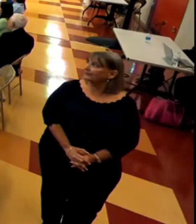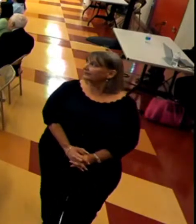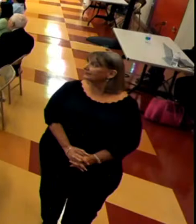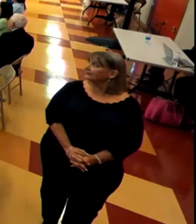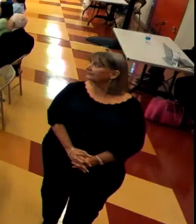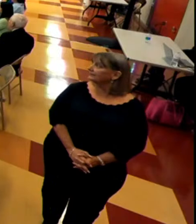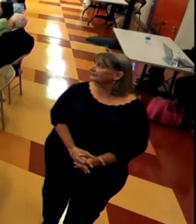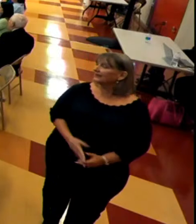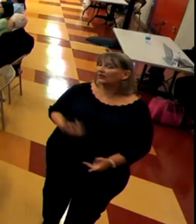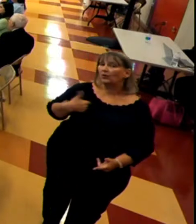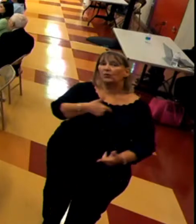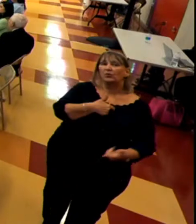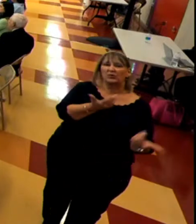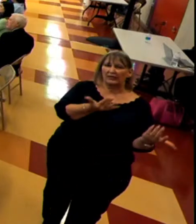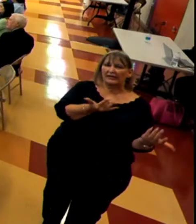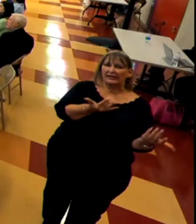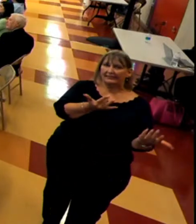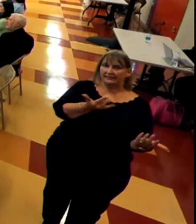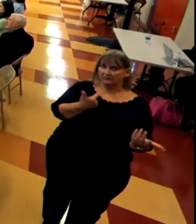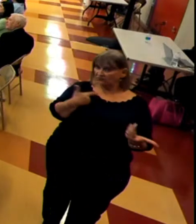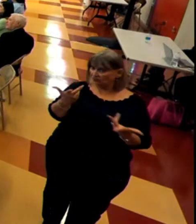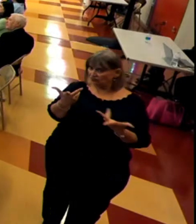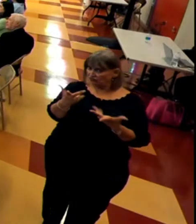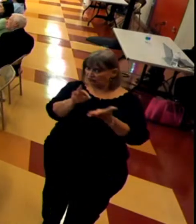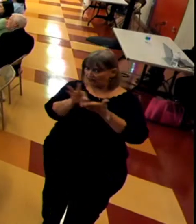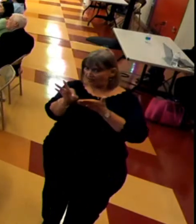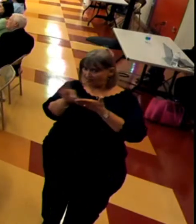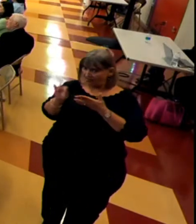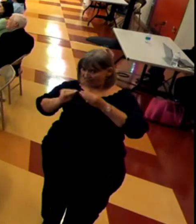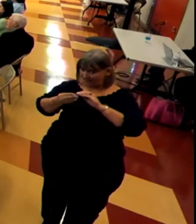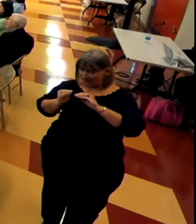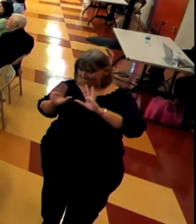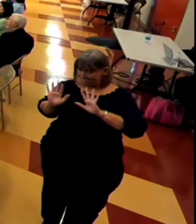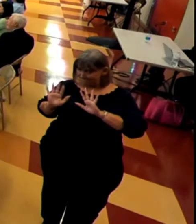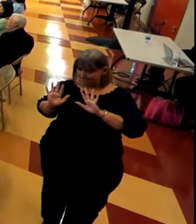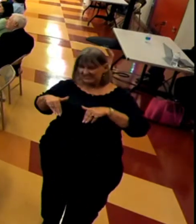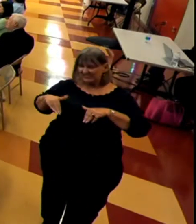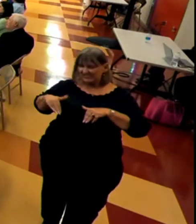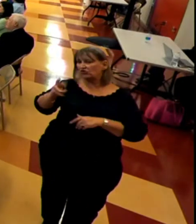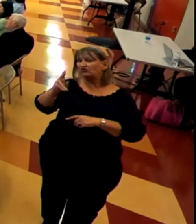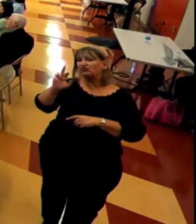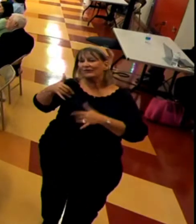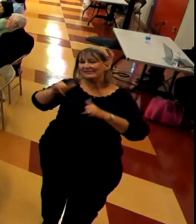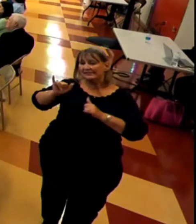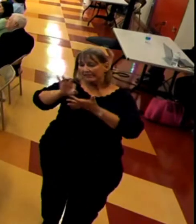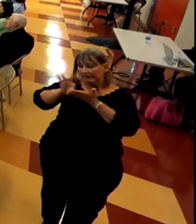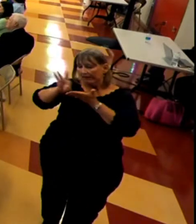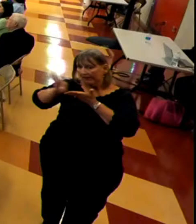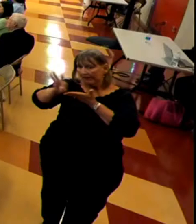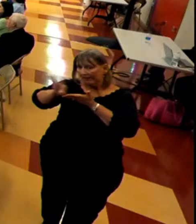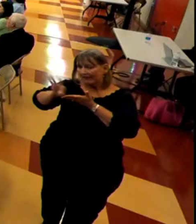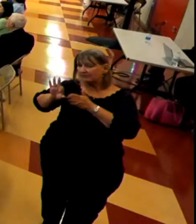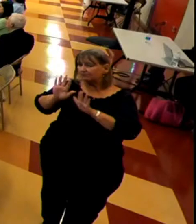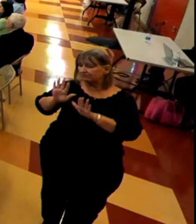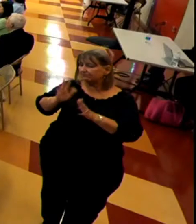We're waiting. Do we have all the numbers that we? Sherry's No, still we're waiting. working on it.